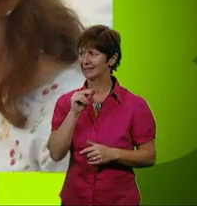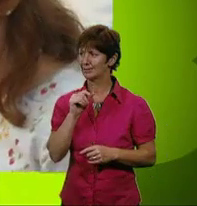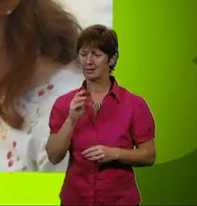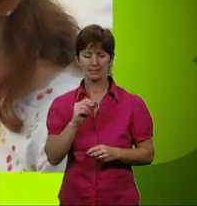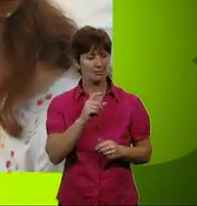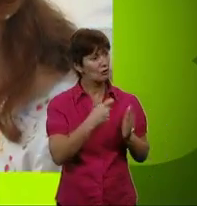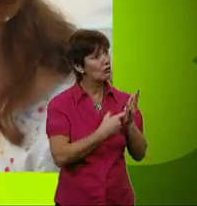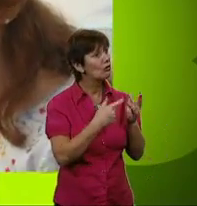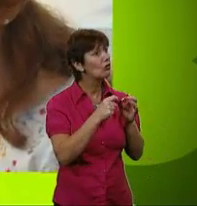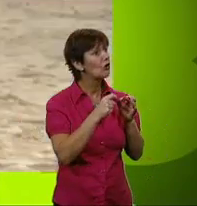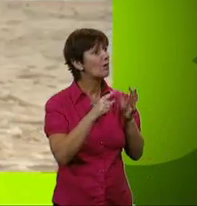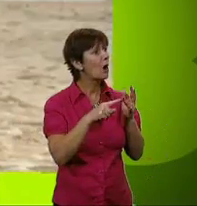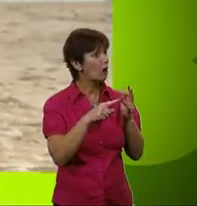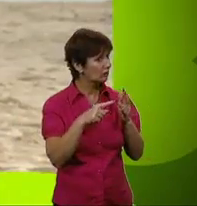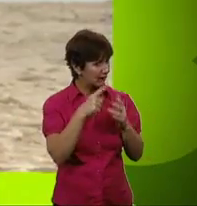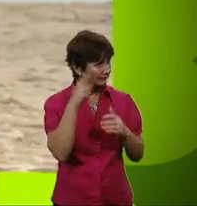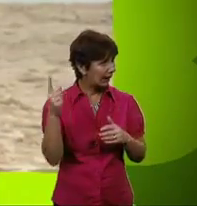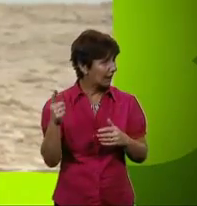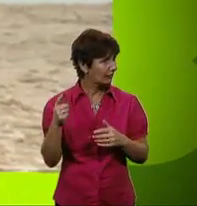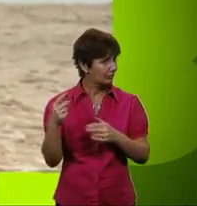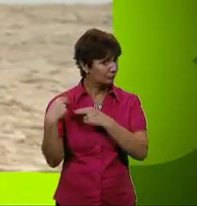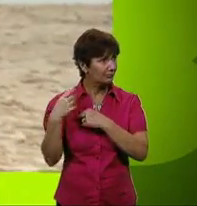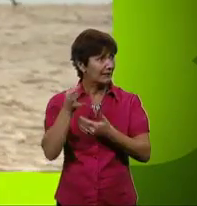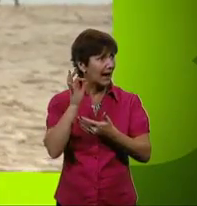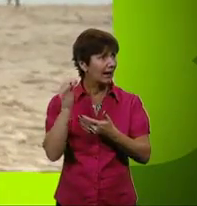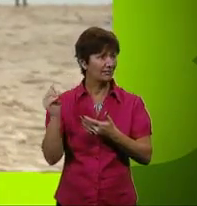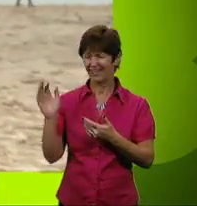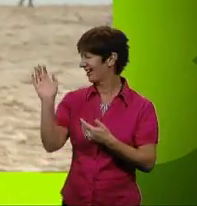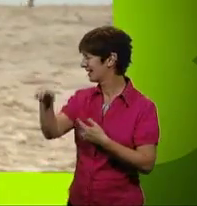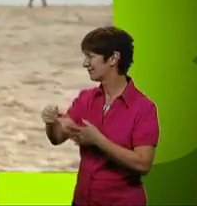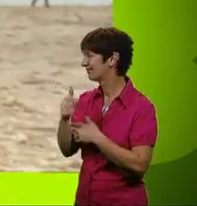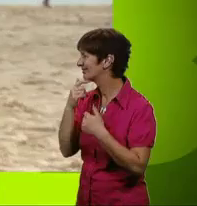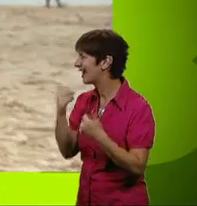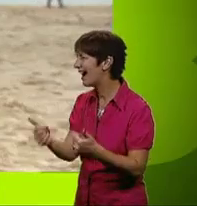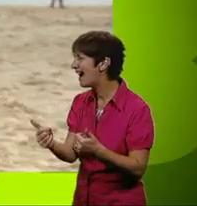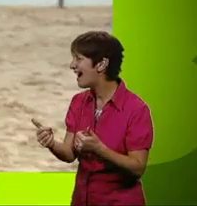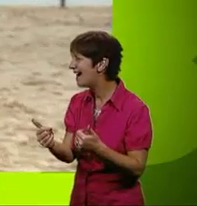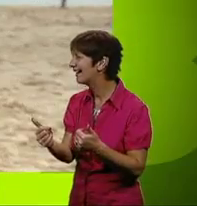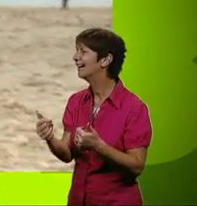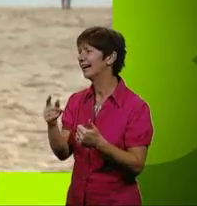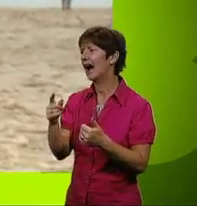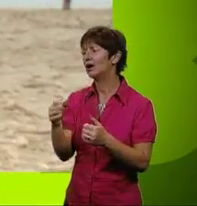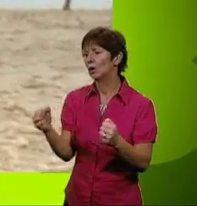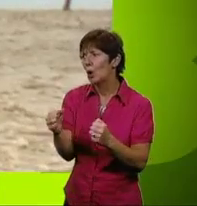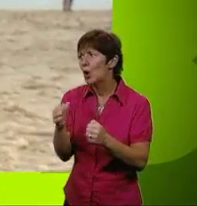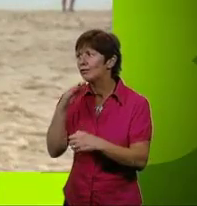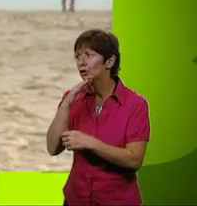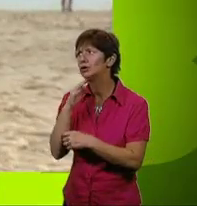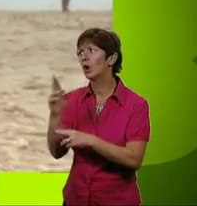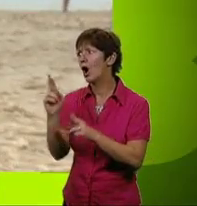Will Robbo manage on his own? He'll be absolutely fine. As long as he remembers to chill the